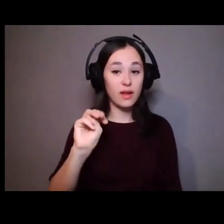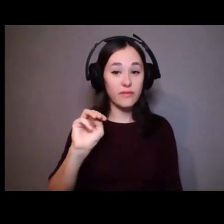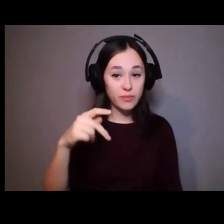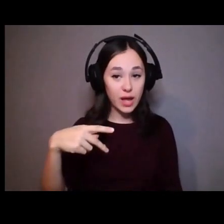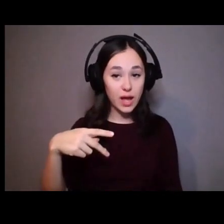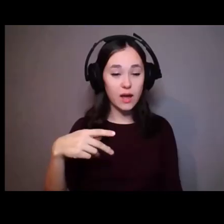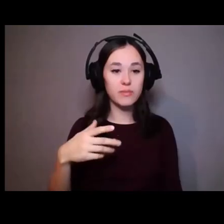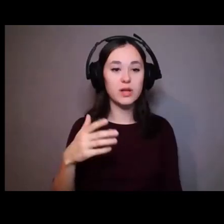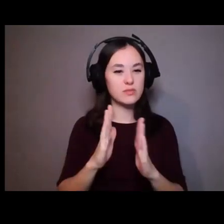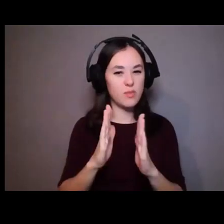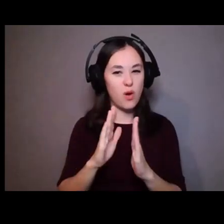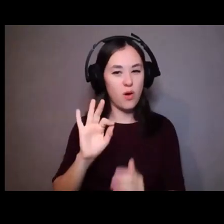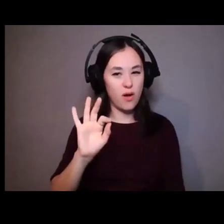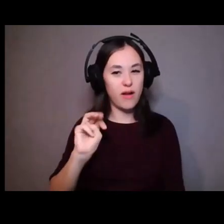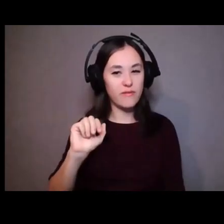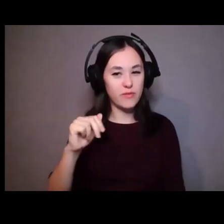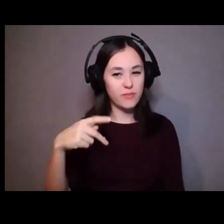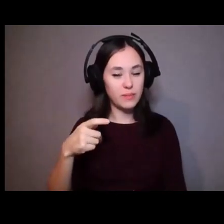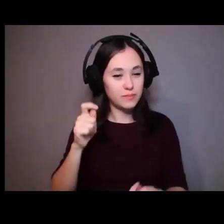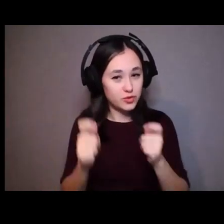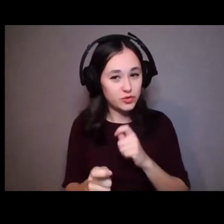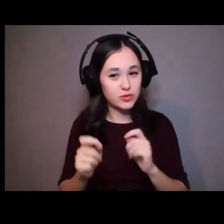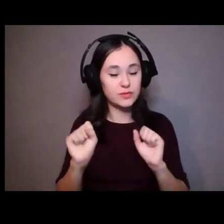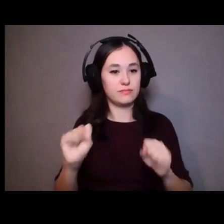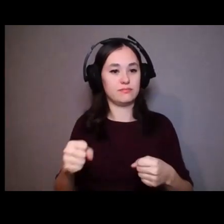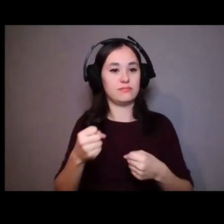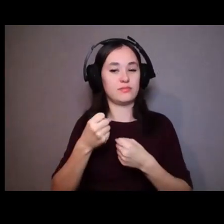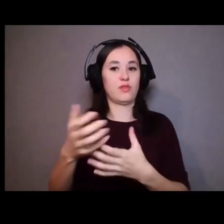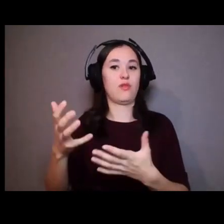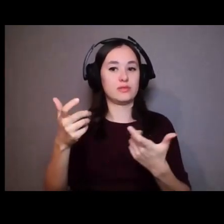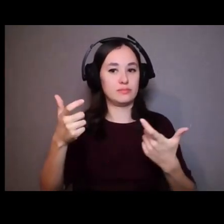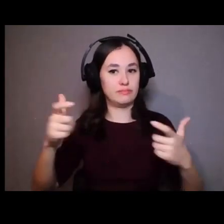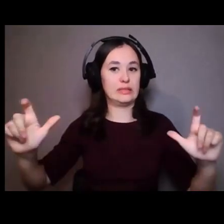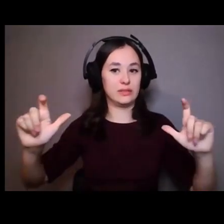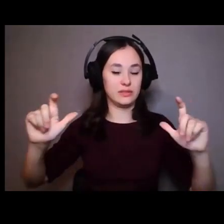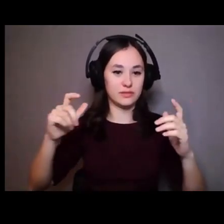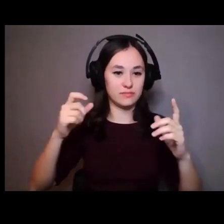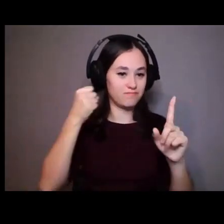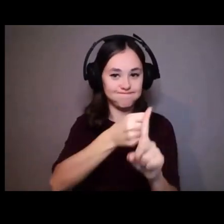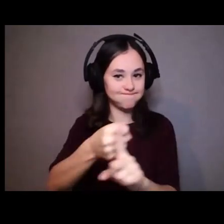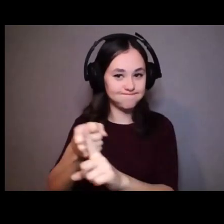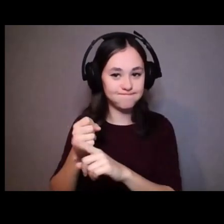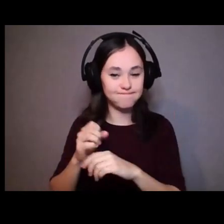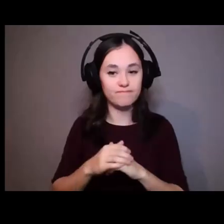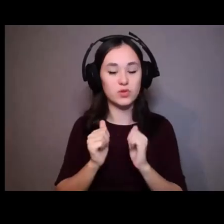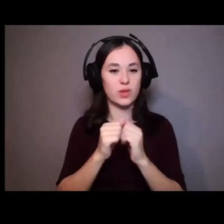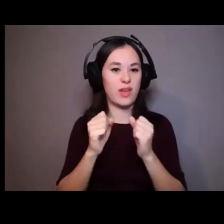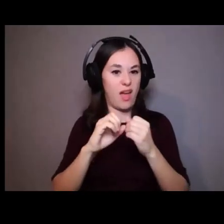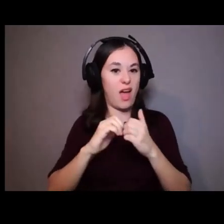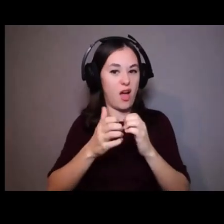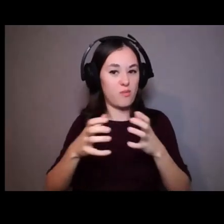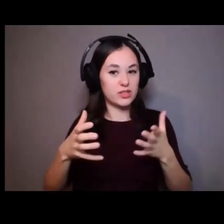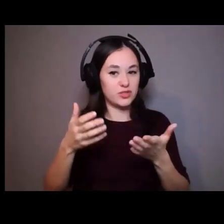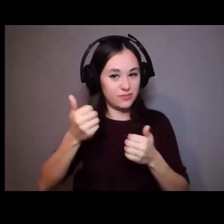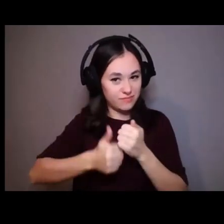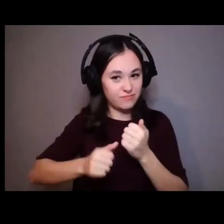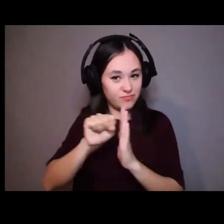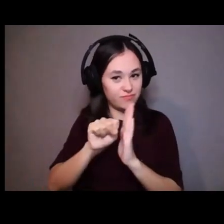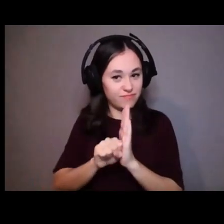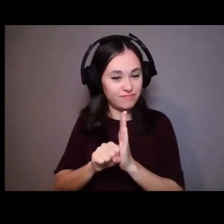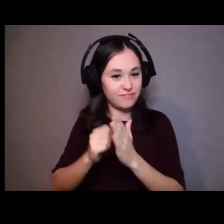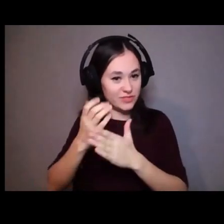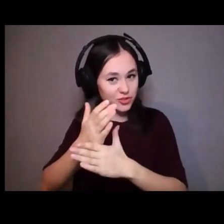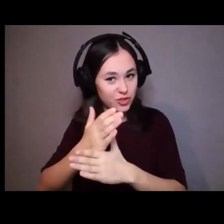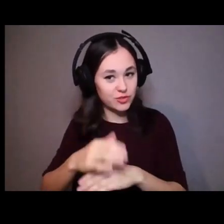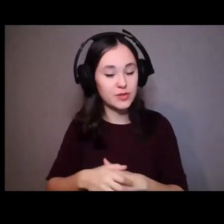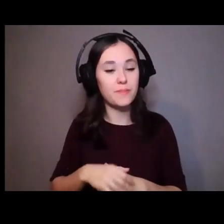big and significant differences in the amount of state share that's responsible. And just one anecdote here, for